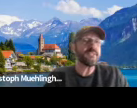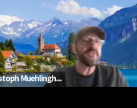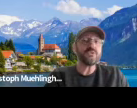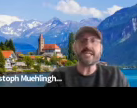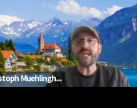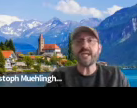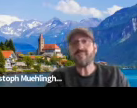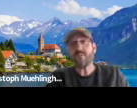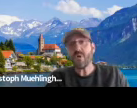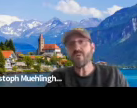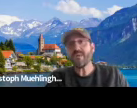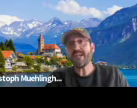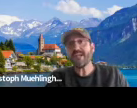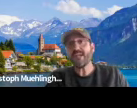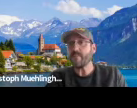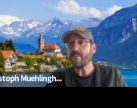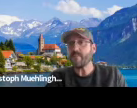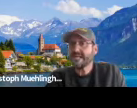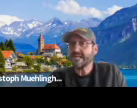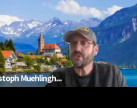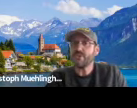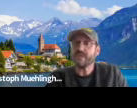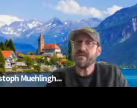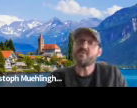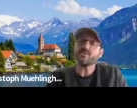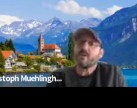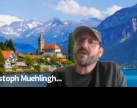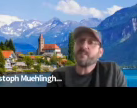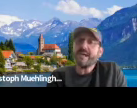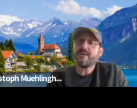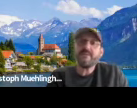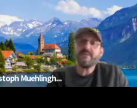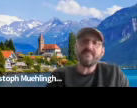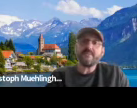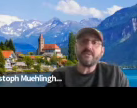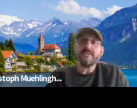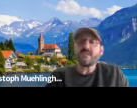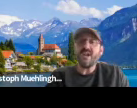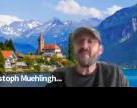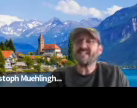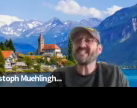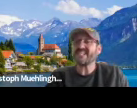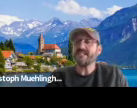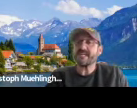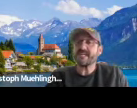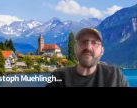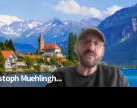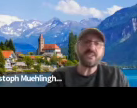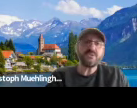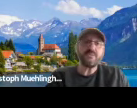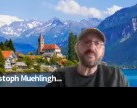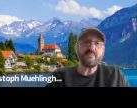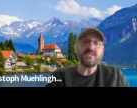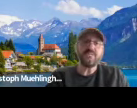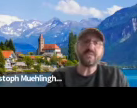it. Yeah. So that's kind of important to realize that pain and danger go together. Of course, chronic pain is, but it still has that